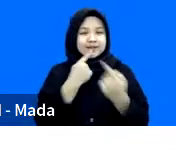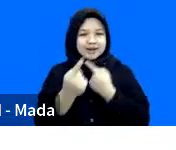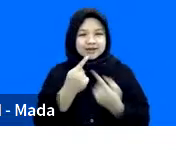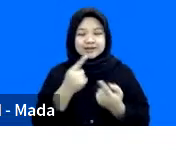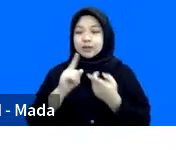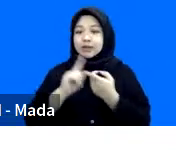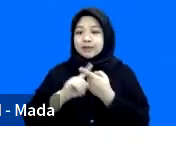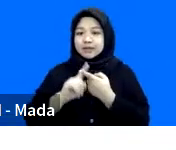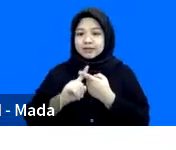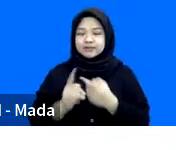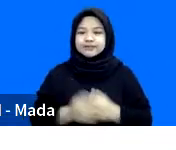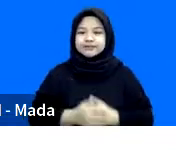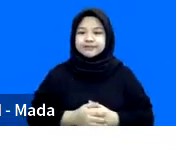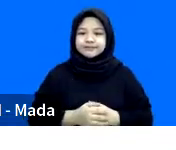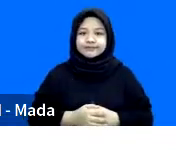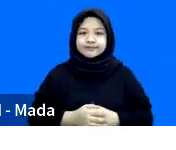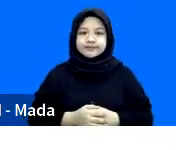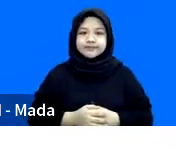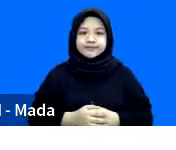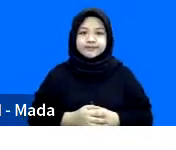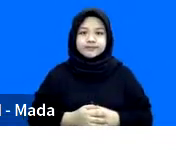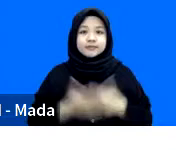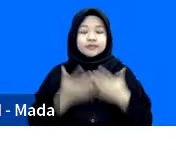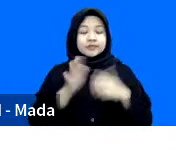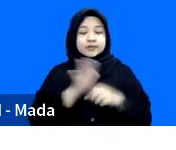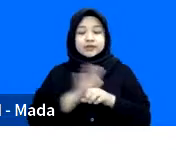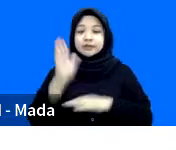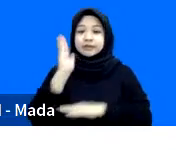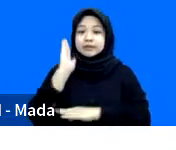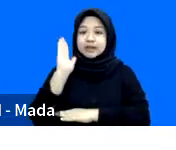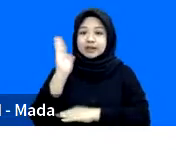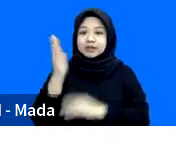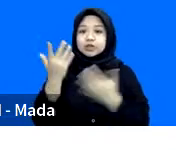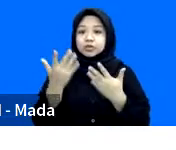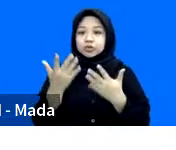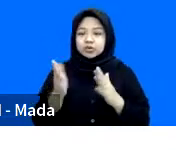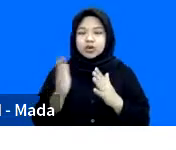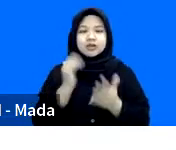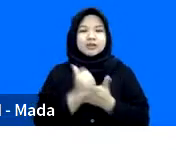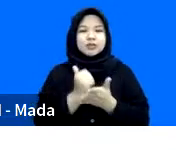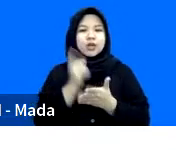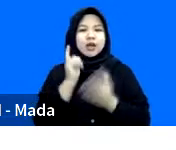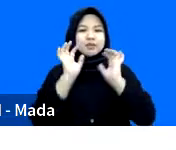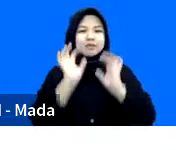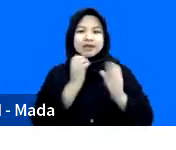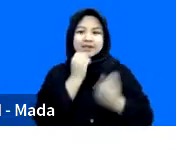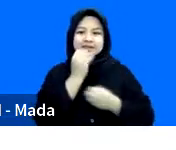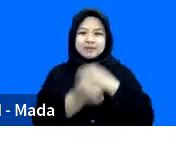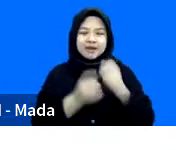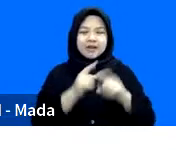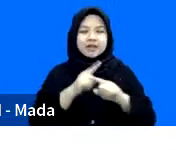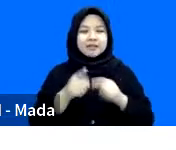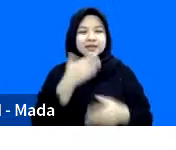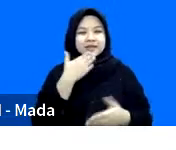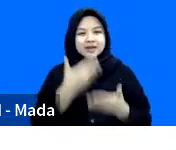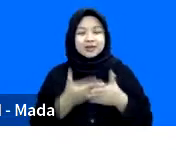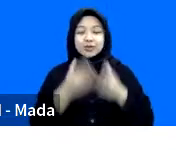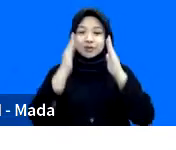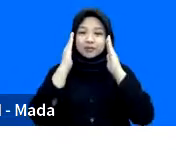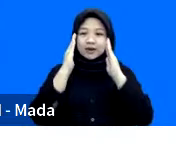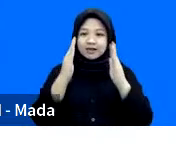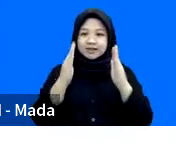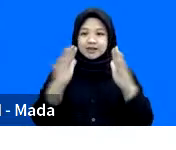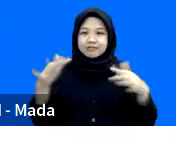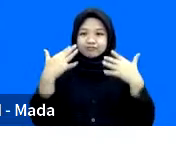These are all I have for now. There's many more, but thank you for your attention. I hope you picked something new up from